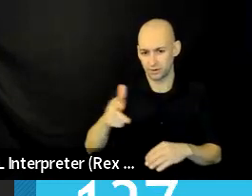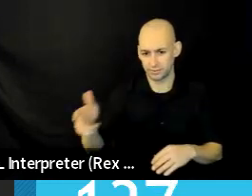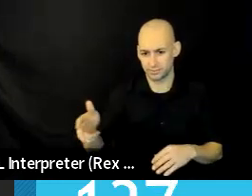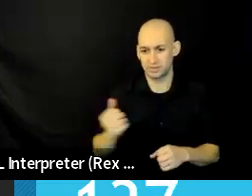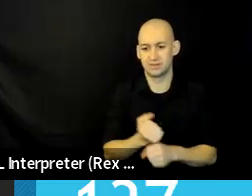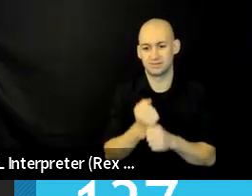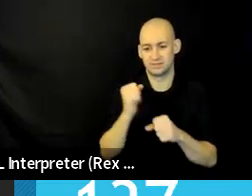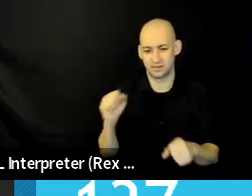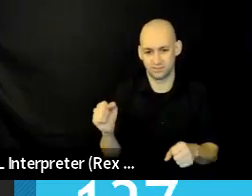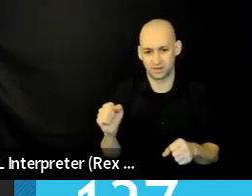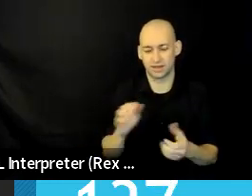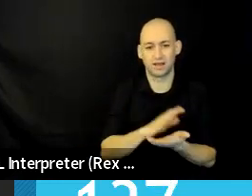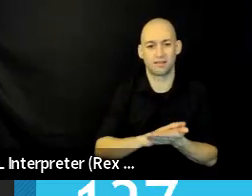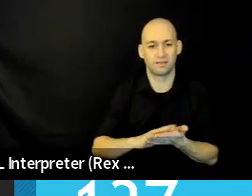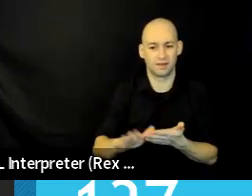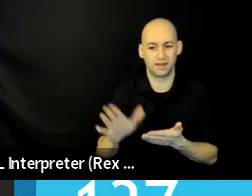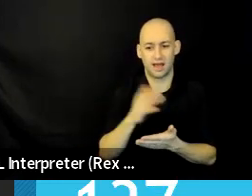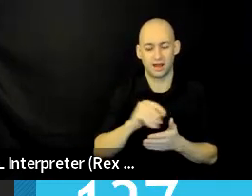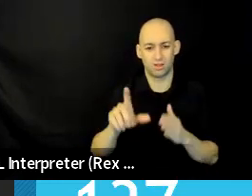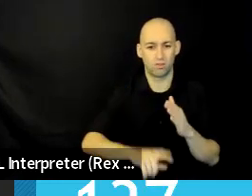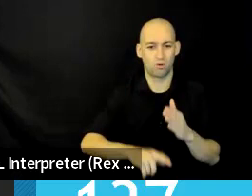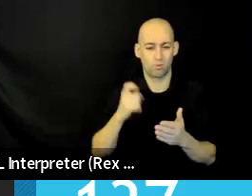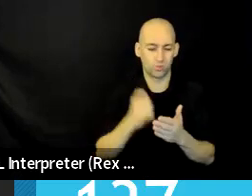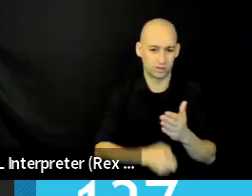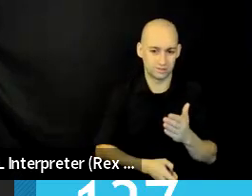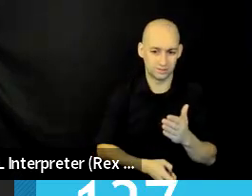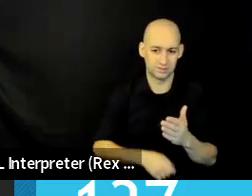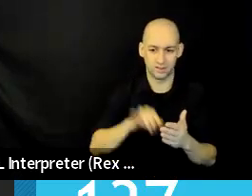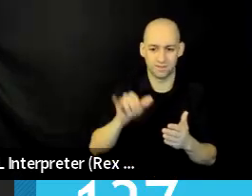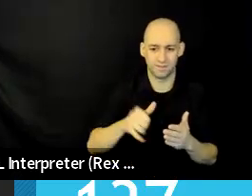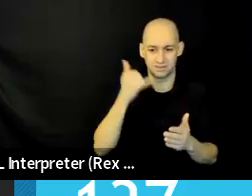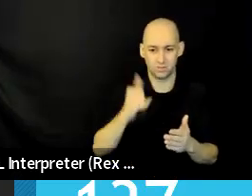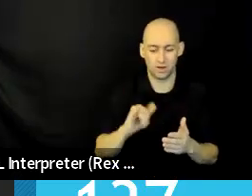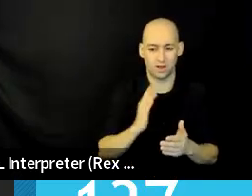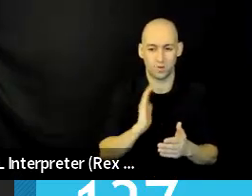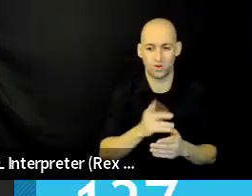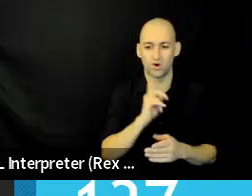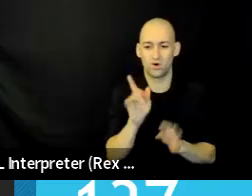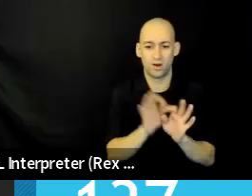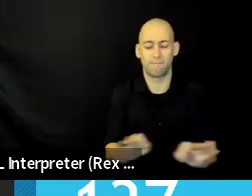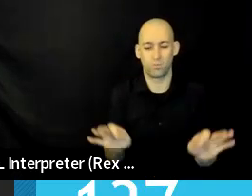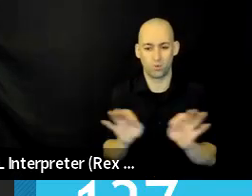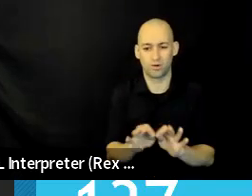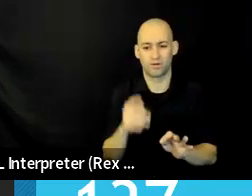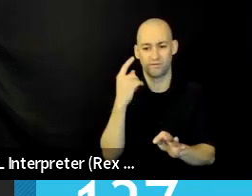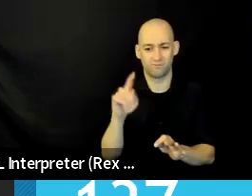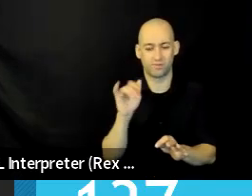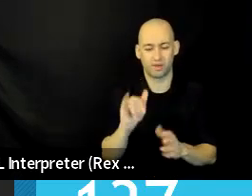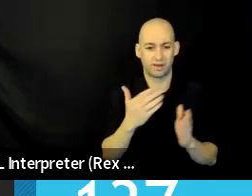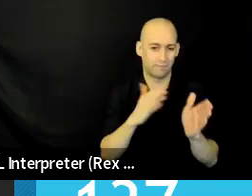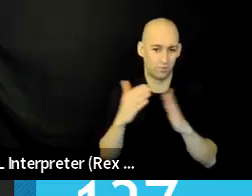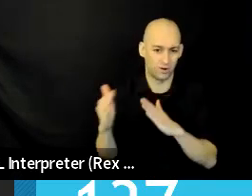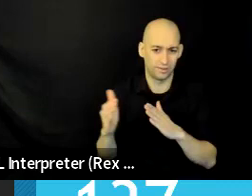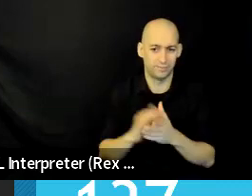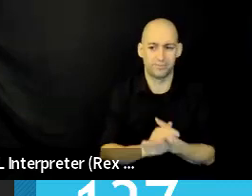safety, cleanliness, and low prices. So that's why we are so important for the community. Also,